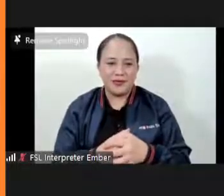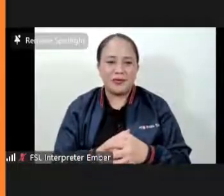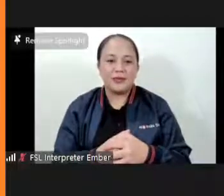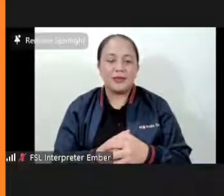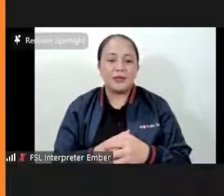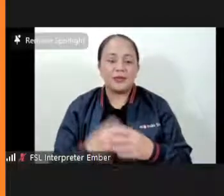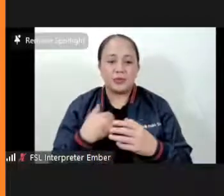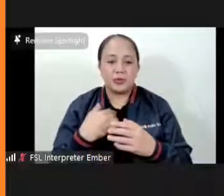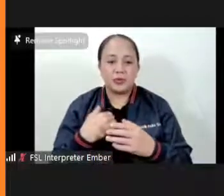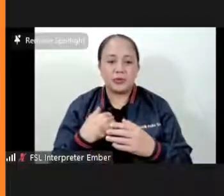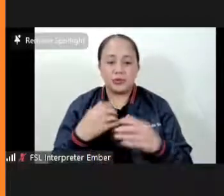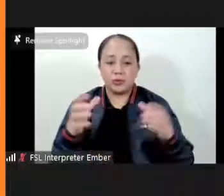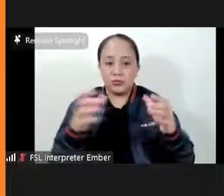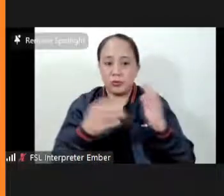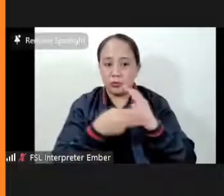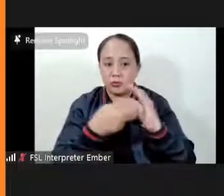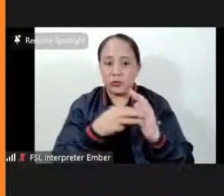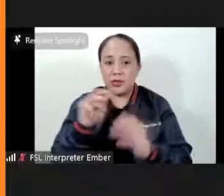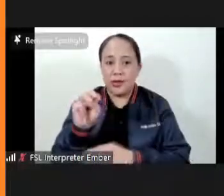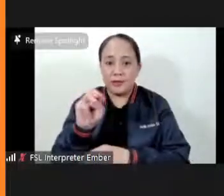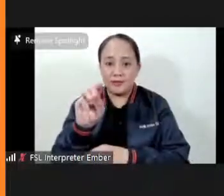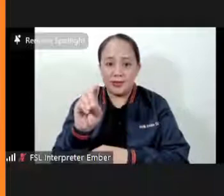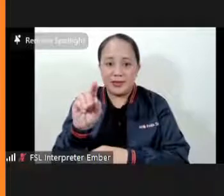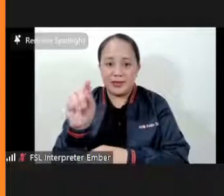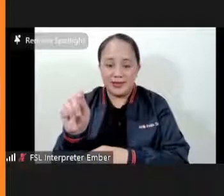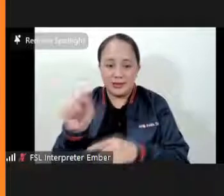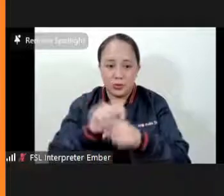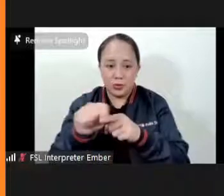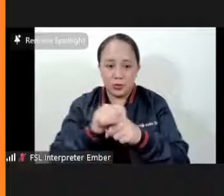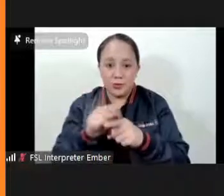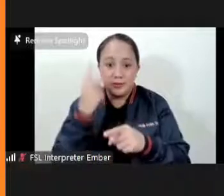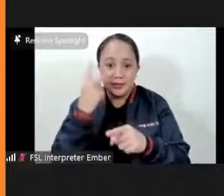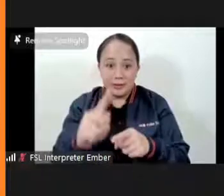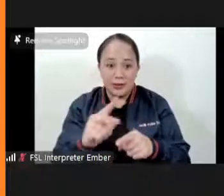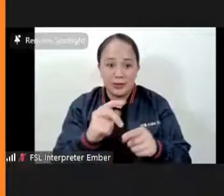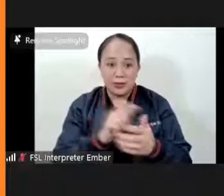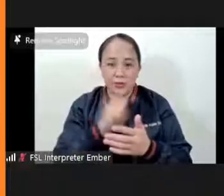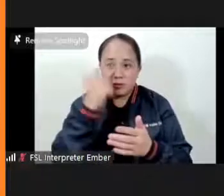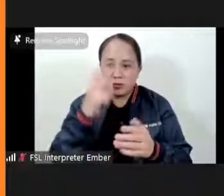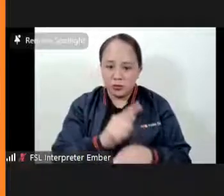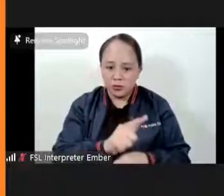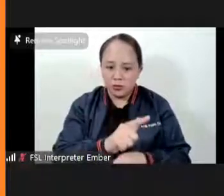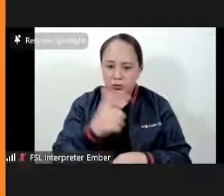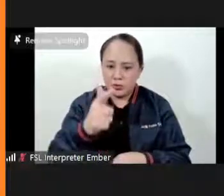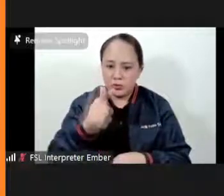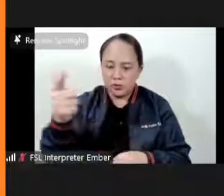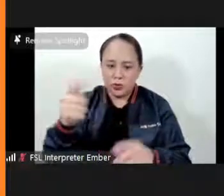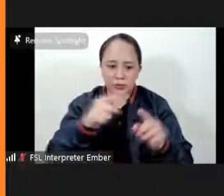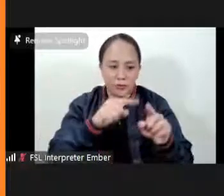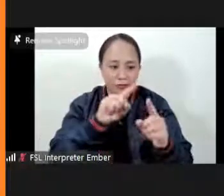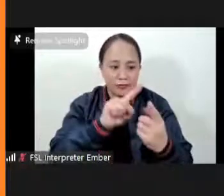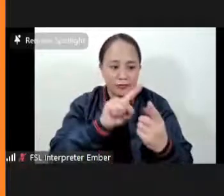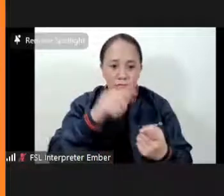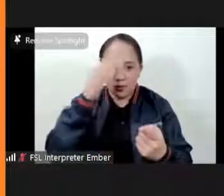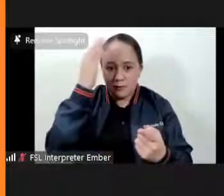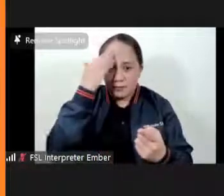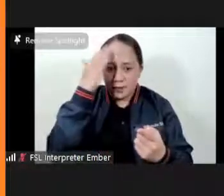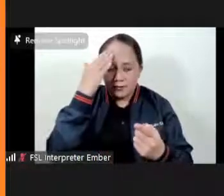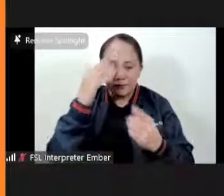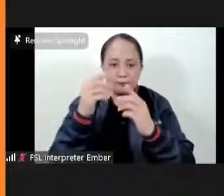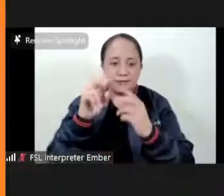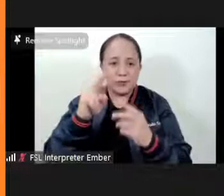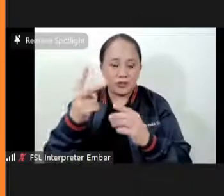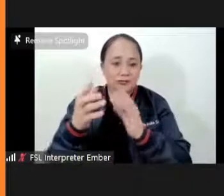These are the modules covered by the MDT training, and as you can see, it builds up from knowledge to skills to actual